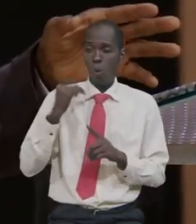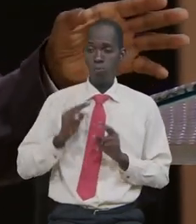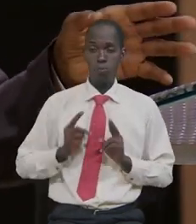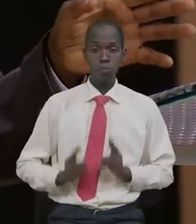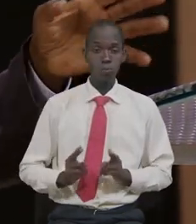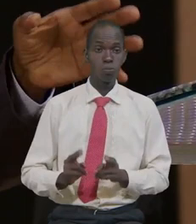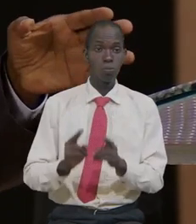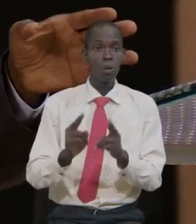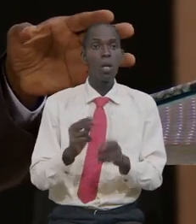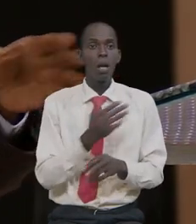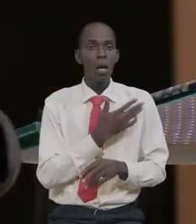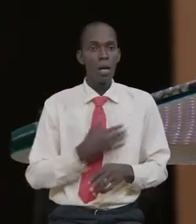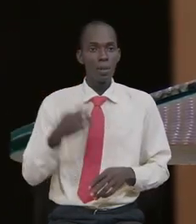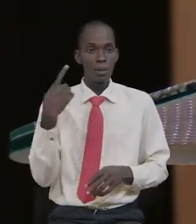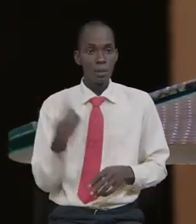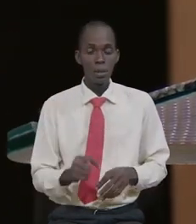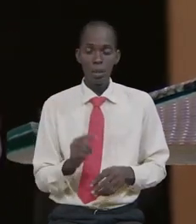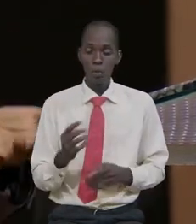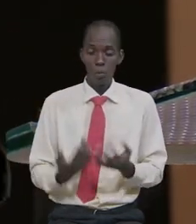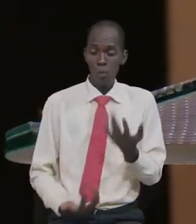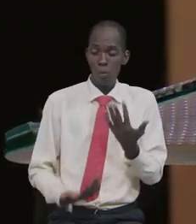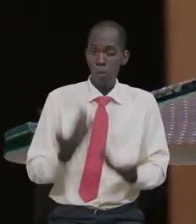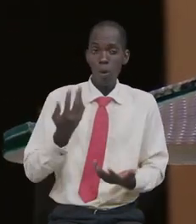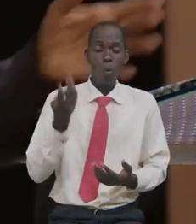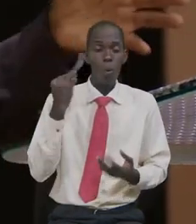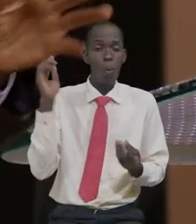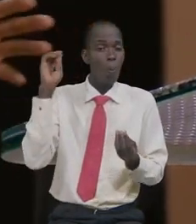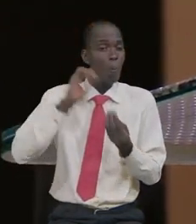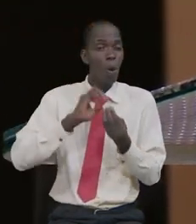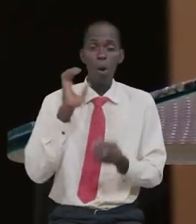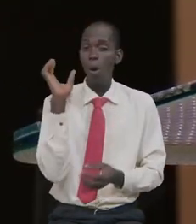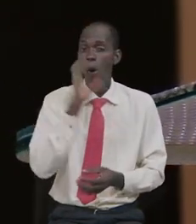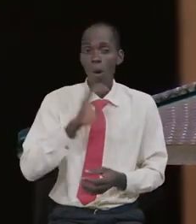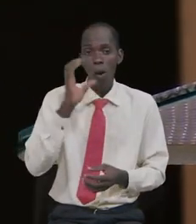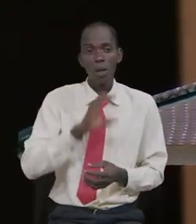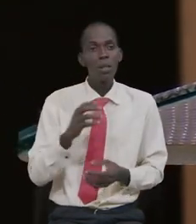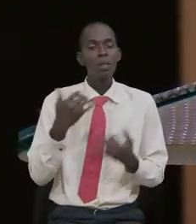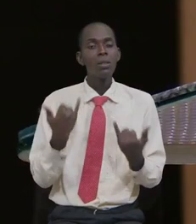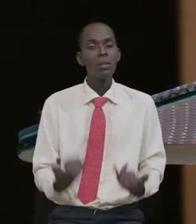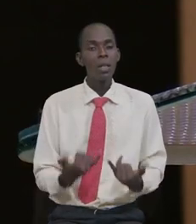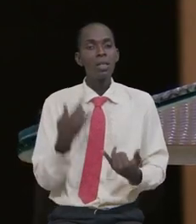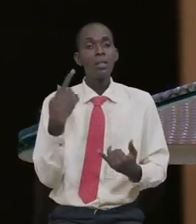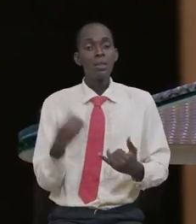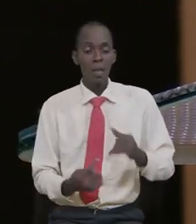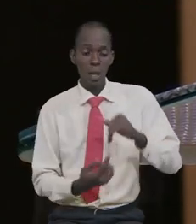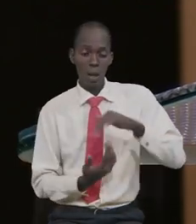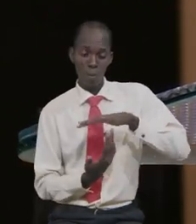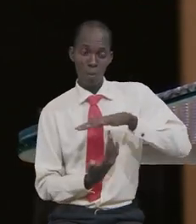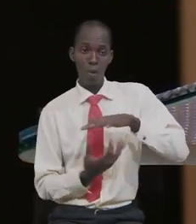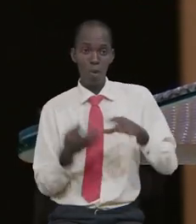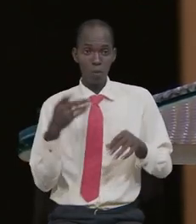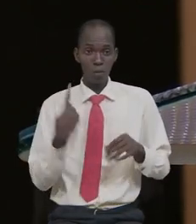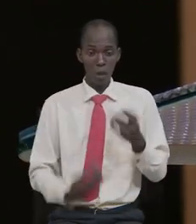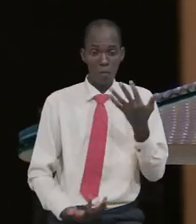and the furnace exceeding hot, the flame of the fire slew